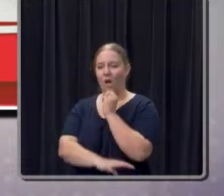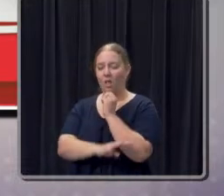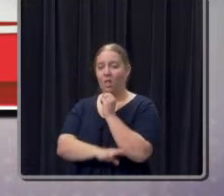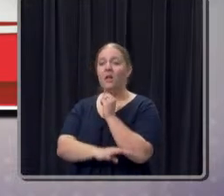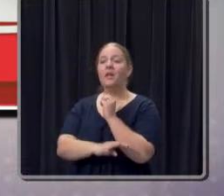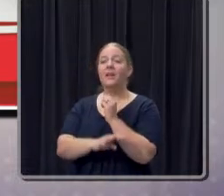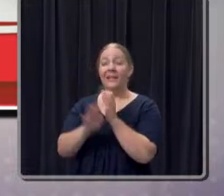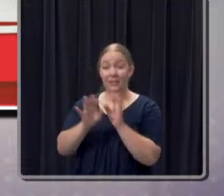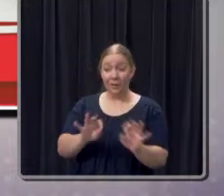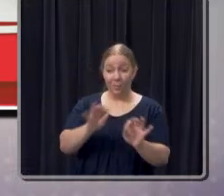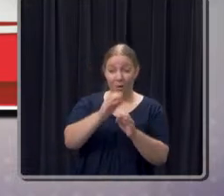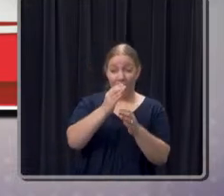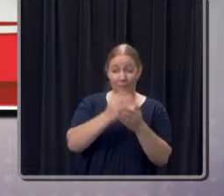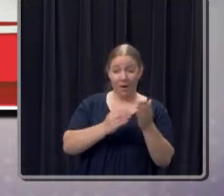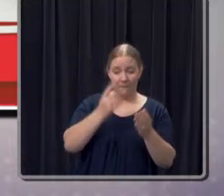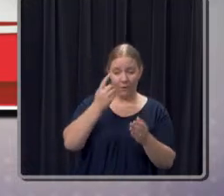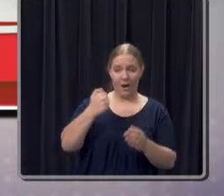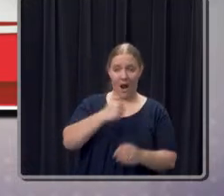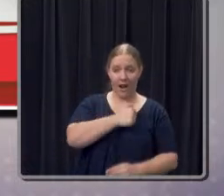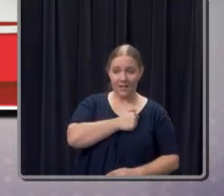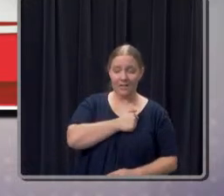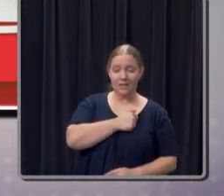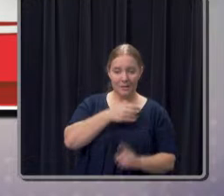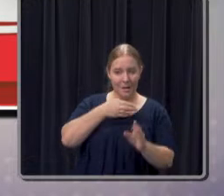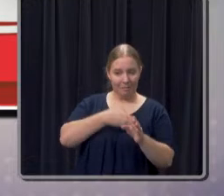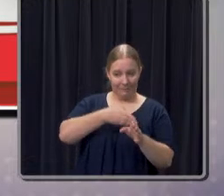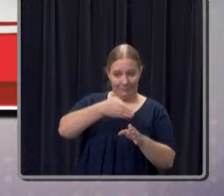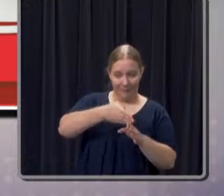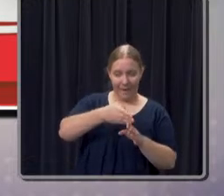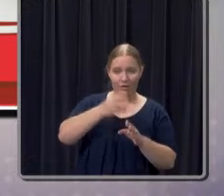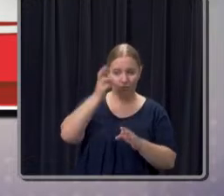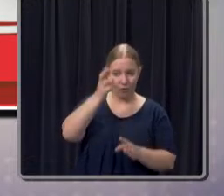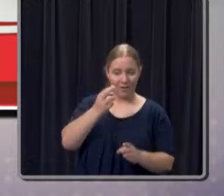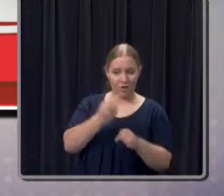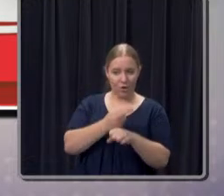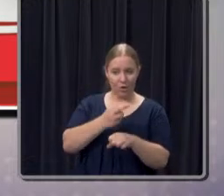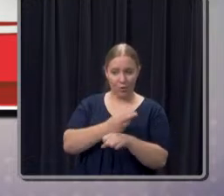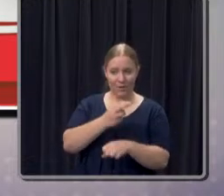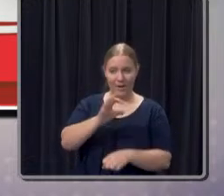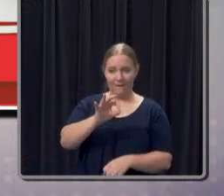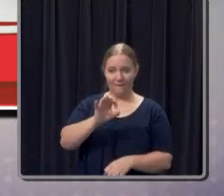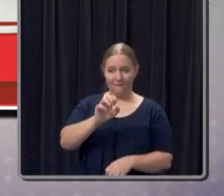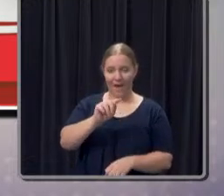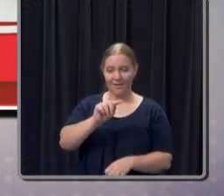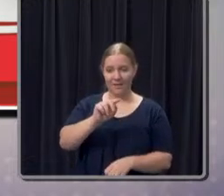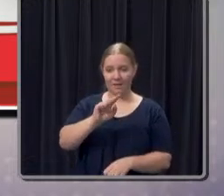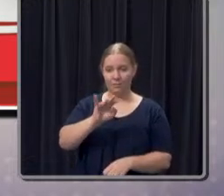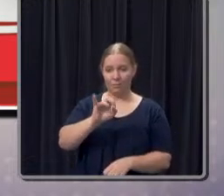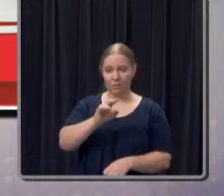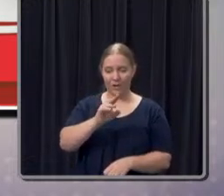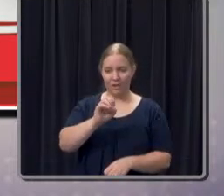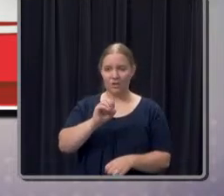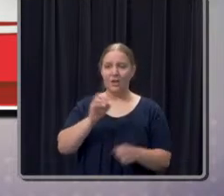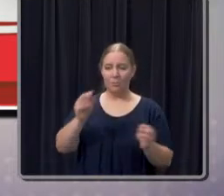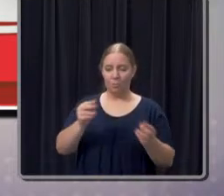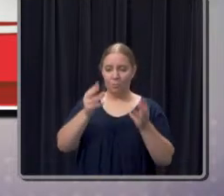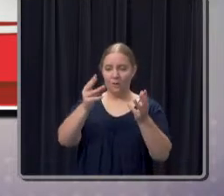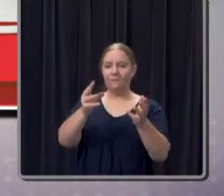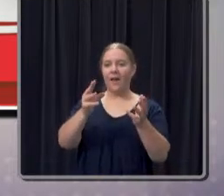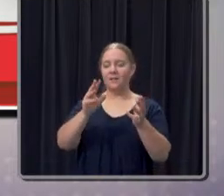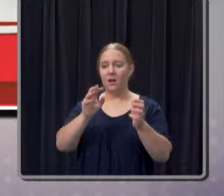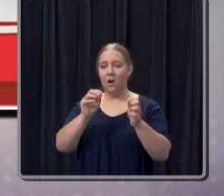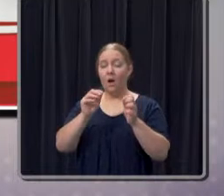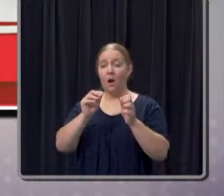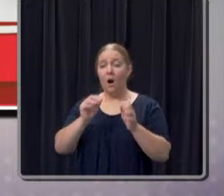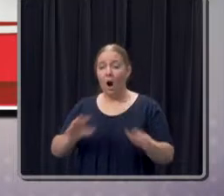the key piece for us, the main purpose of us using FastBridge is it really is that whole idea that it provides our universal